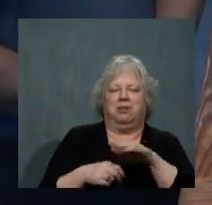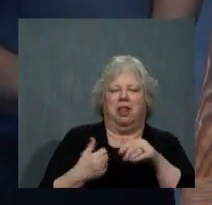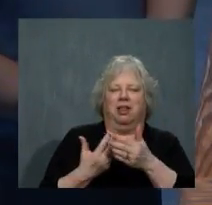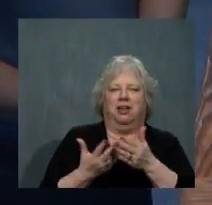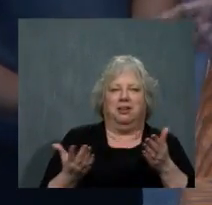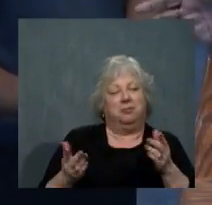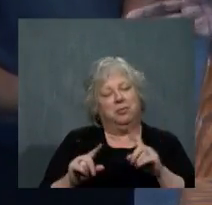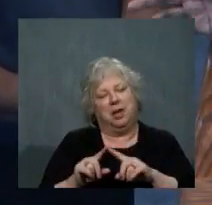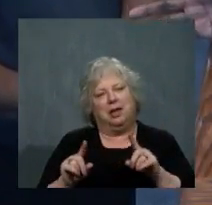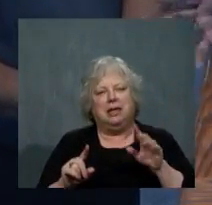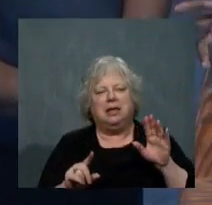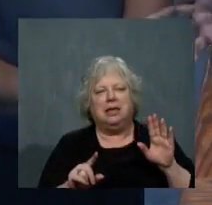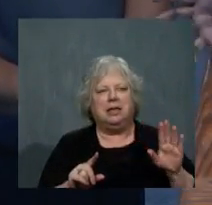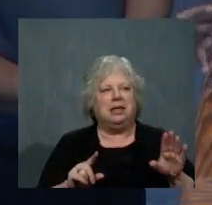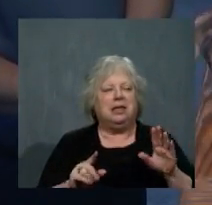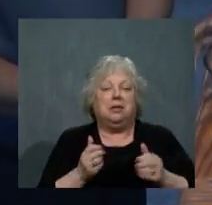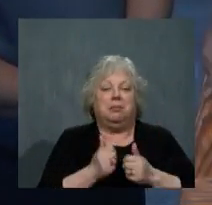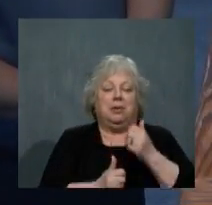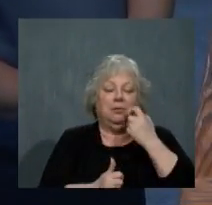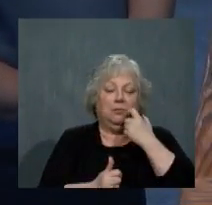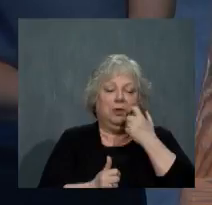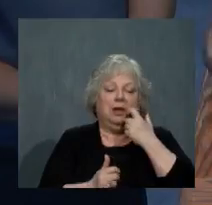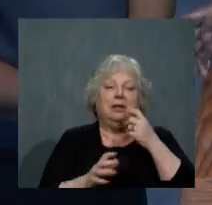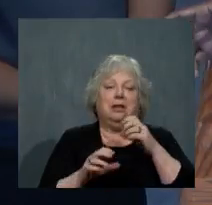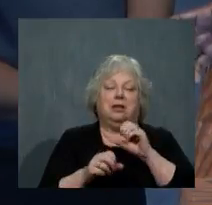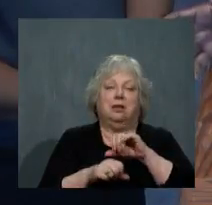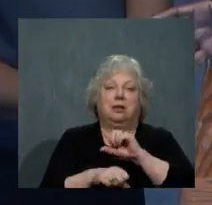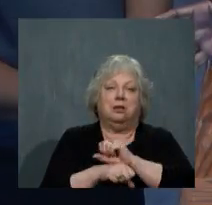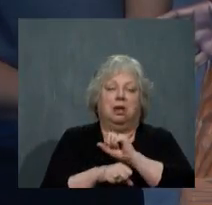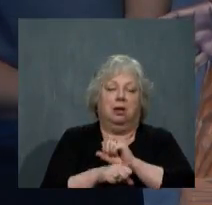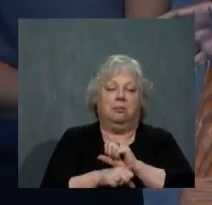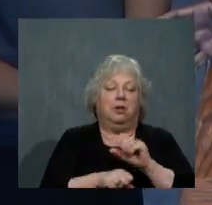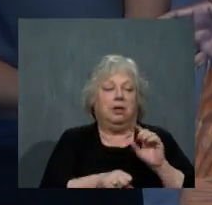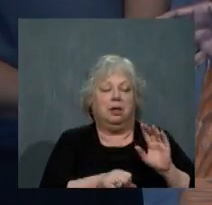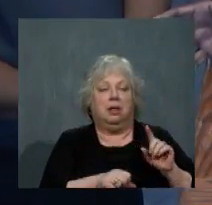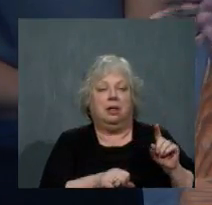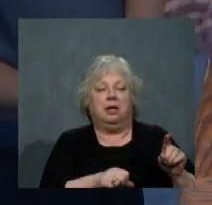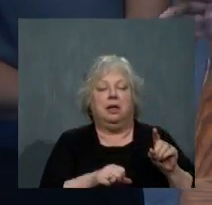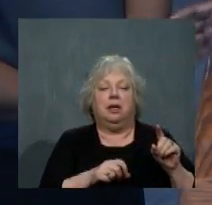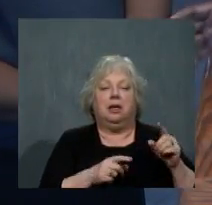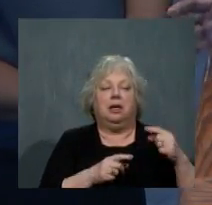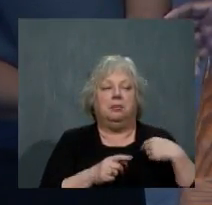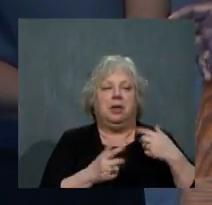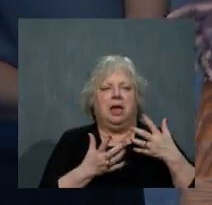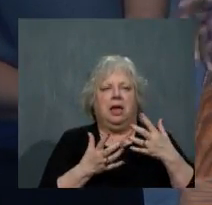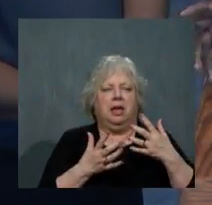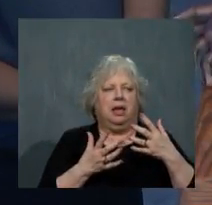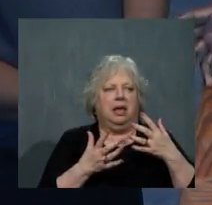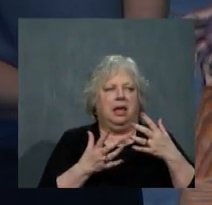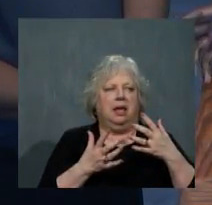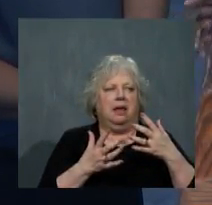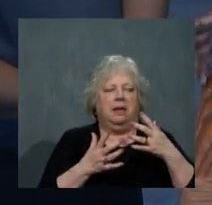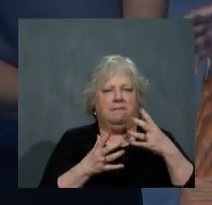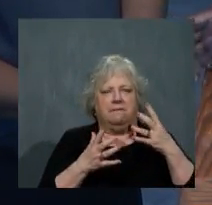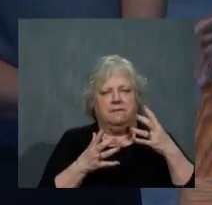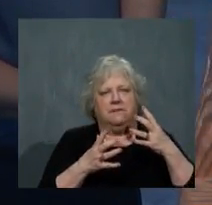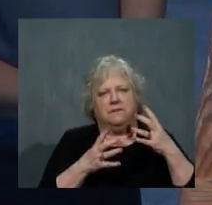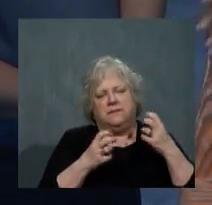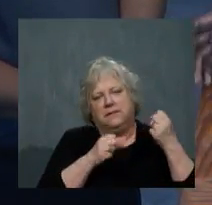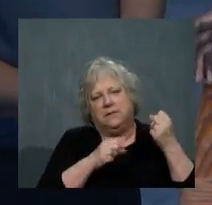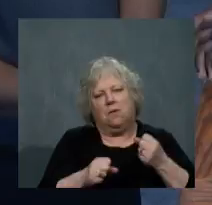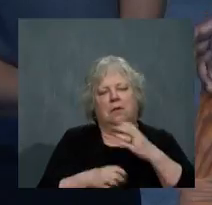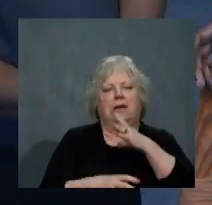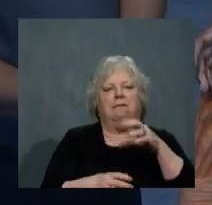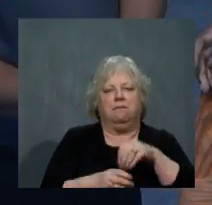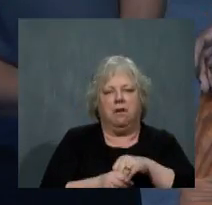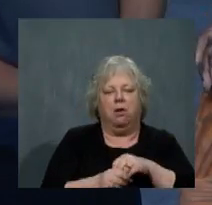things. But his most recent capacity for us, Lonnie has been a heavy hand in our IT and